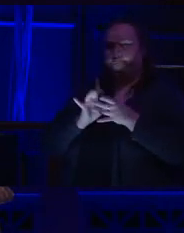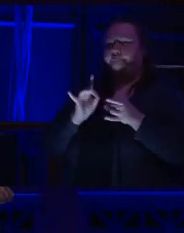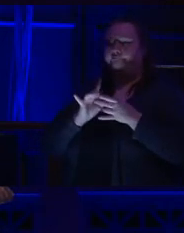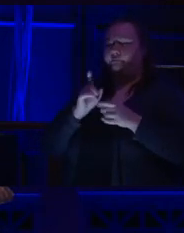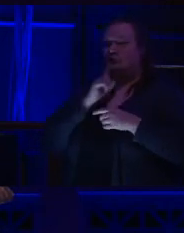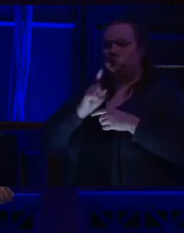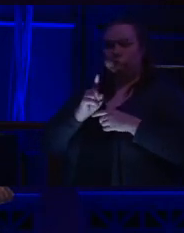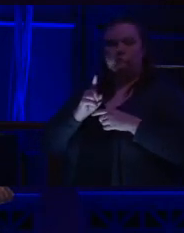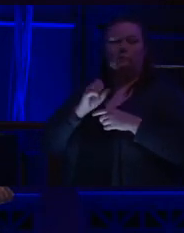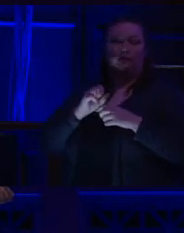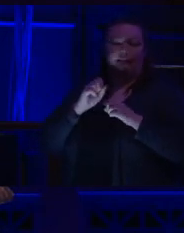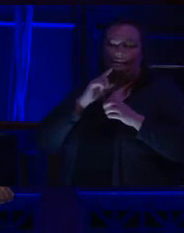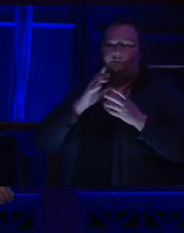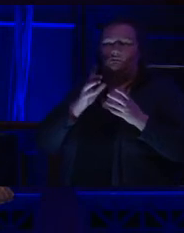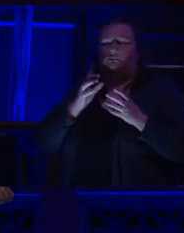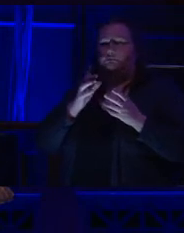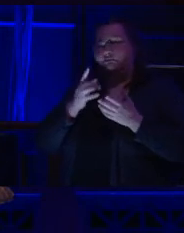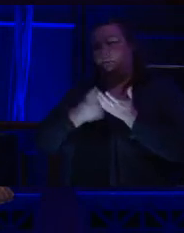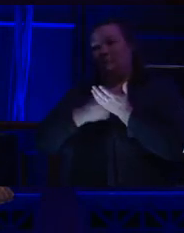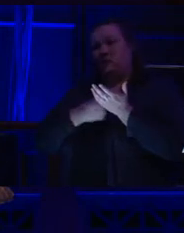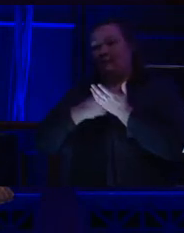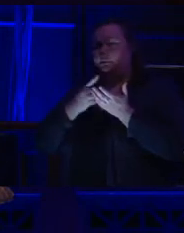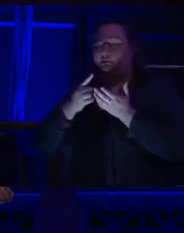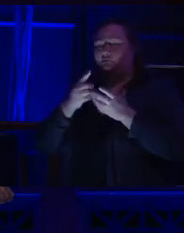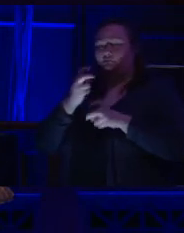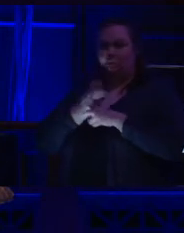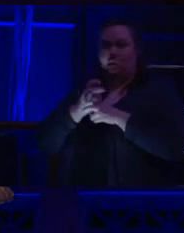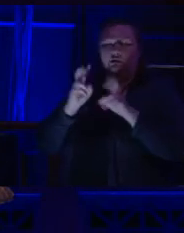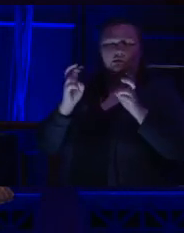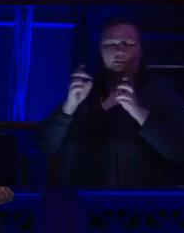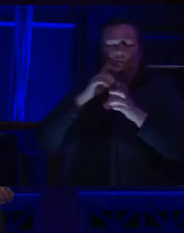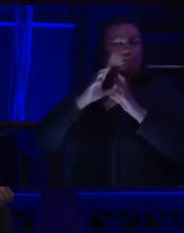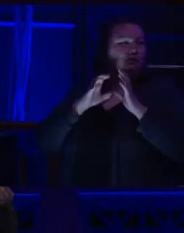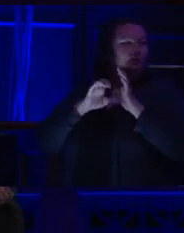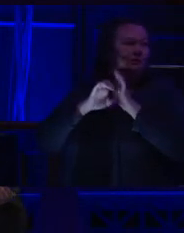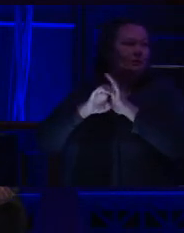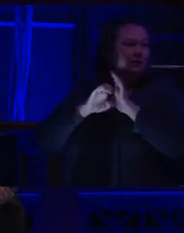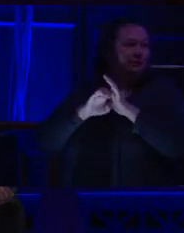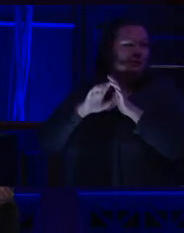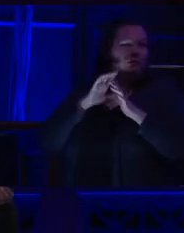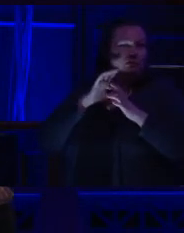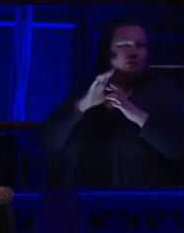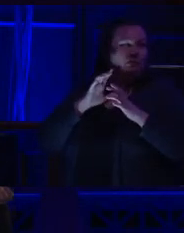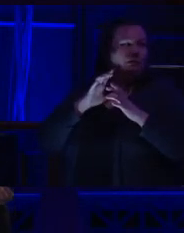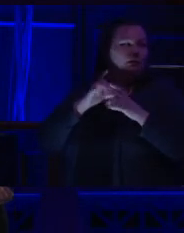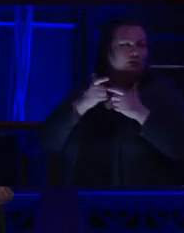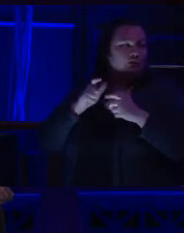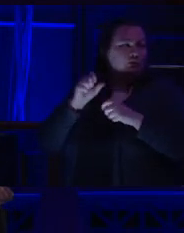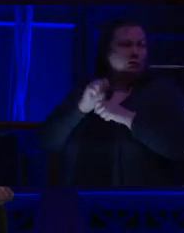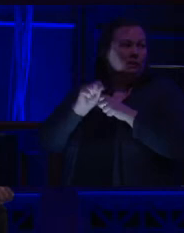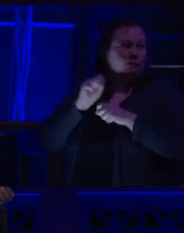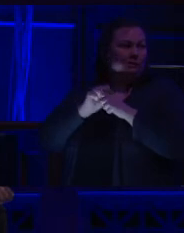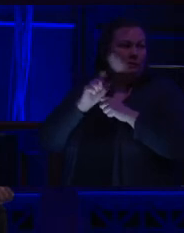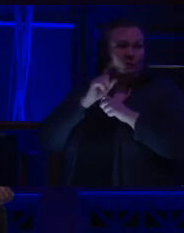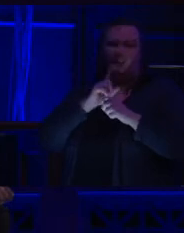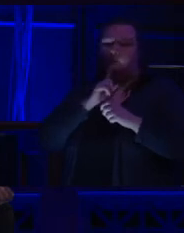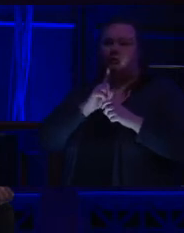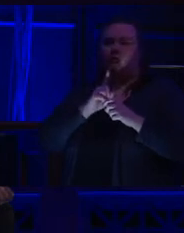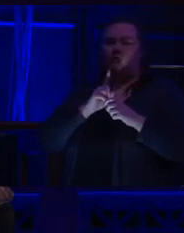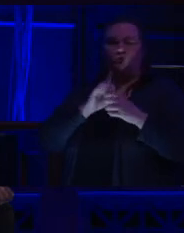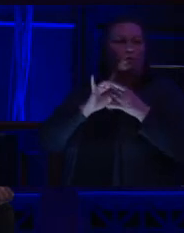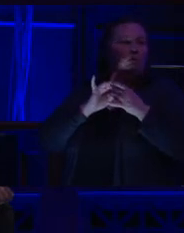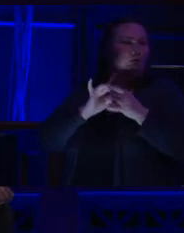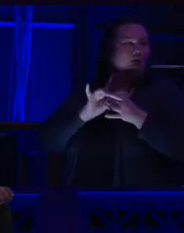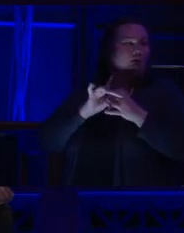sometimes controversial topics. For example, at UBC, he led major efforts focused on truth and